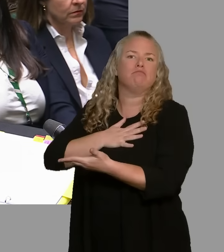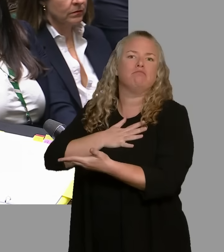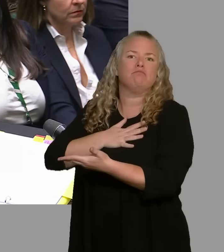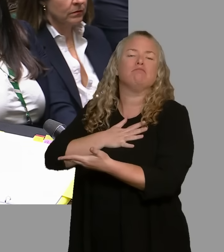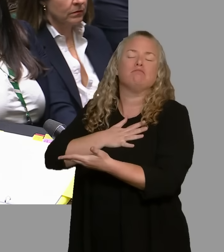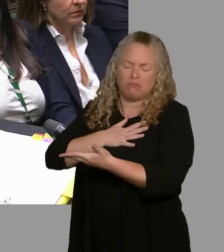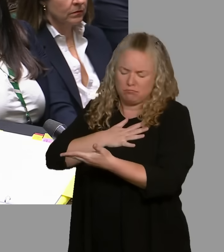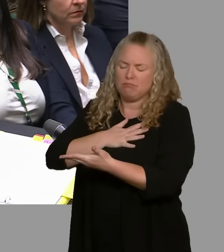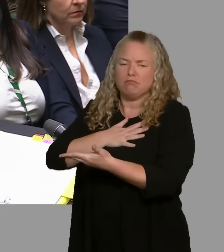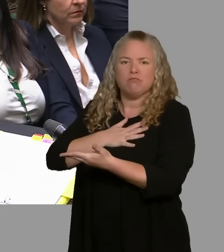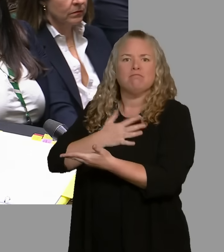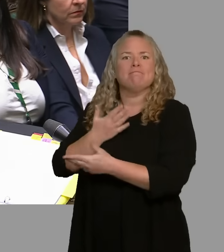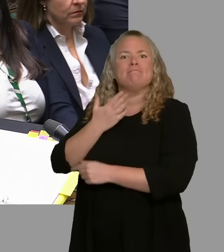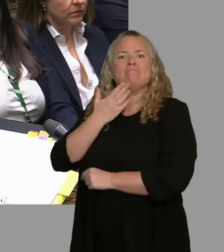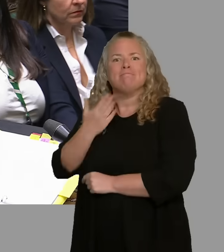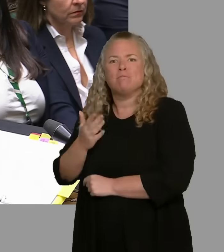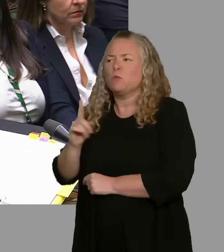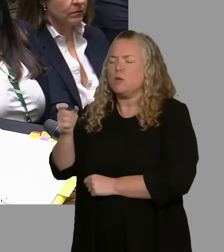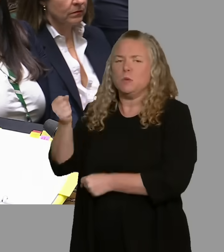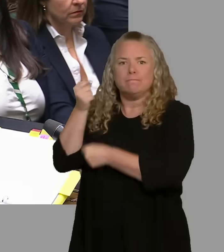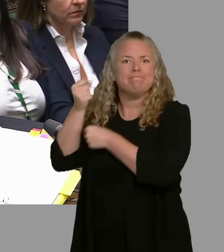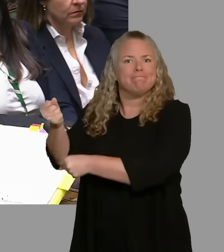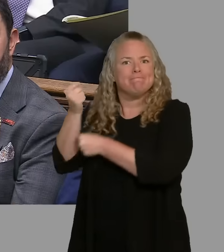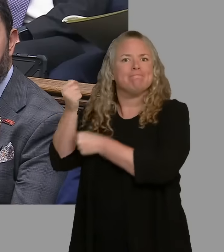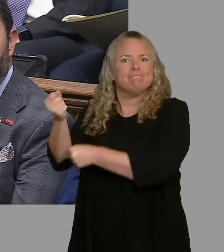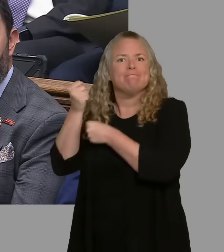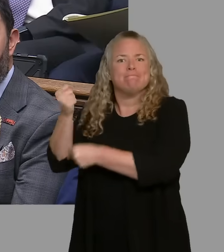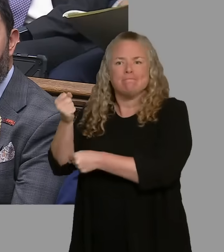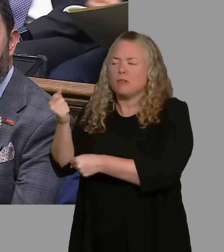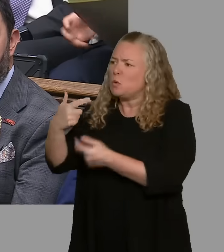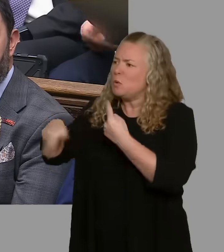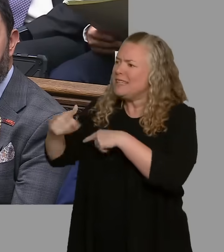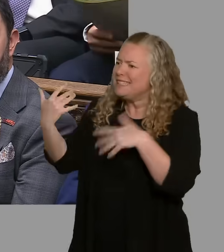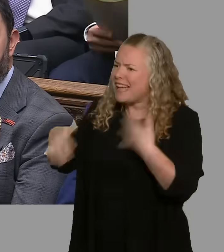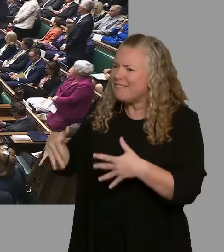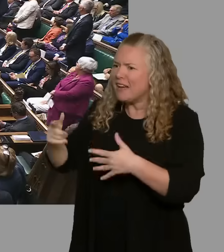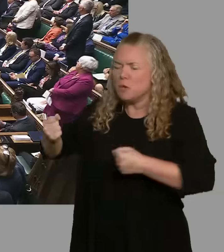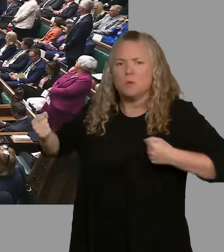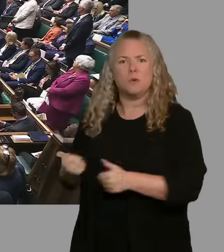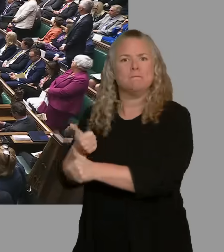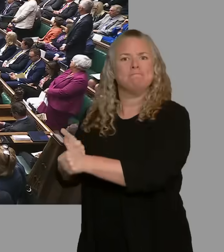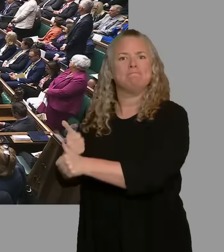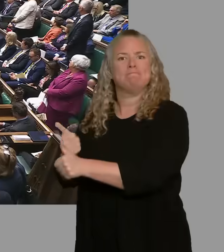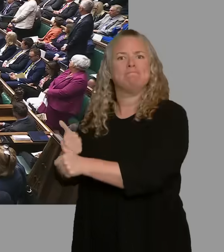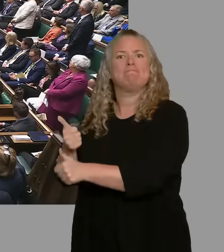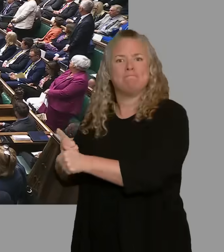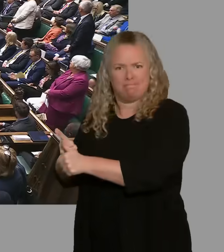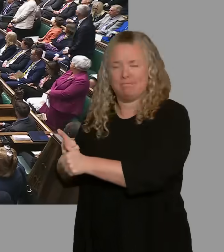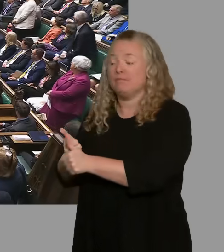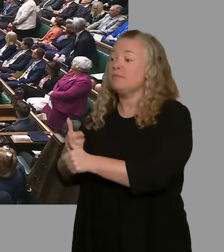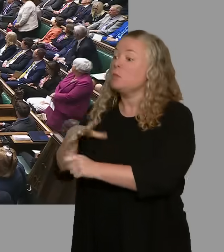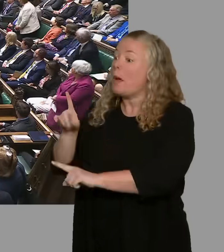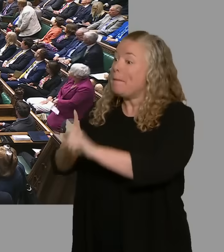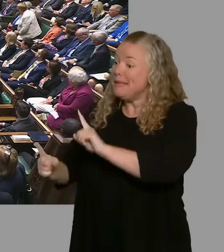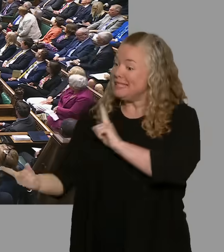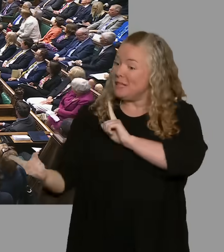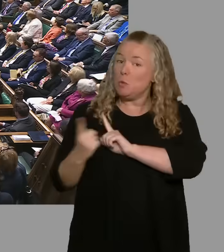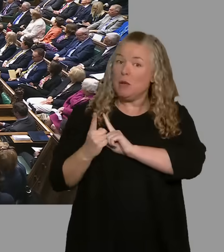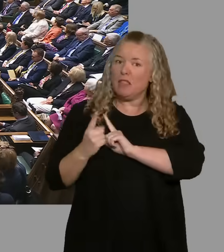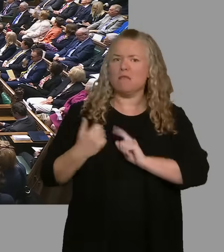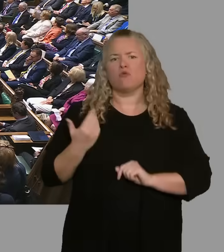hear from Connor and others and learn from their experience. Stephen Flynn. Mr. Speaker, Gaza